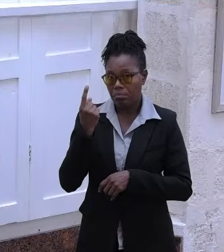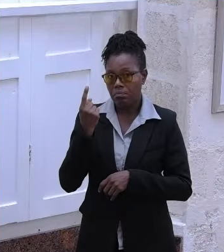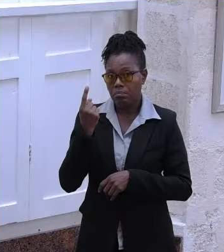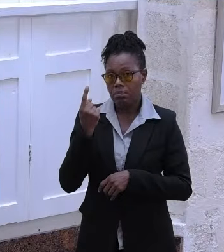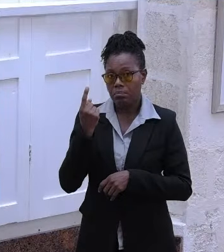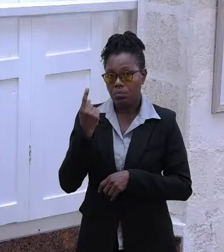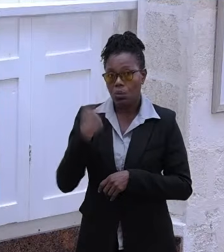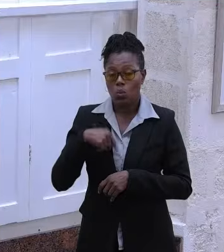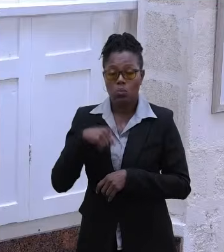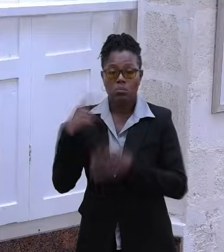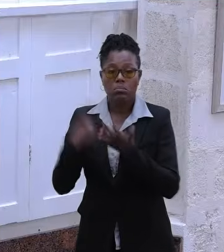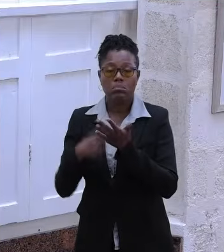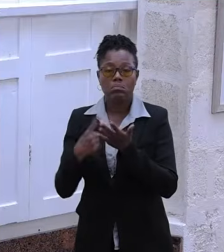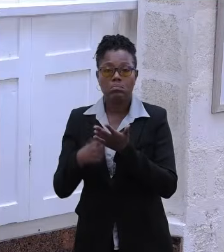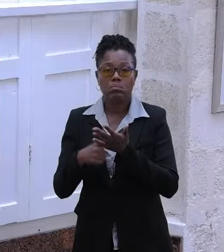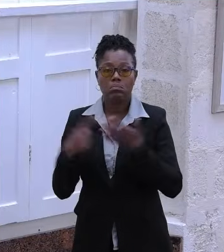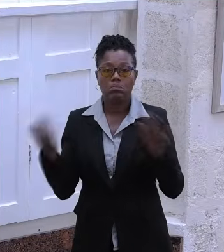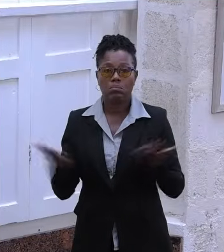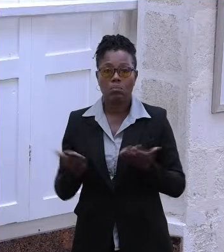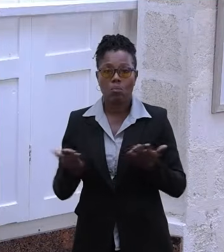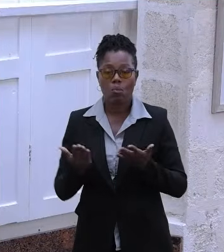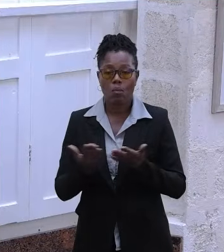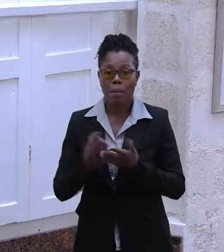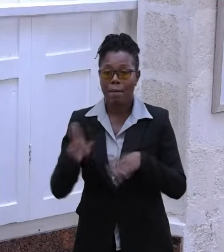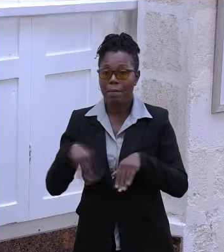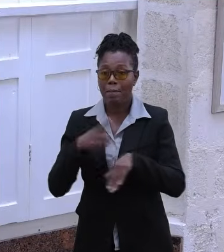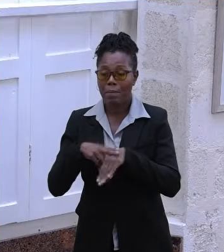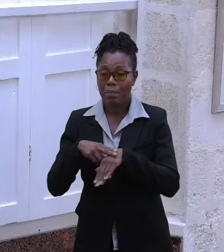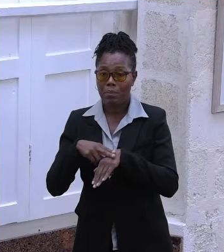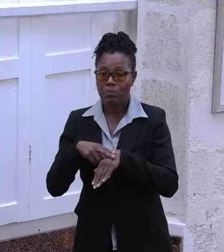we're dealing with matters of national security